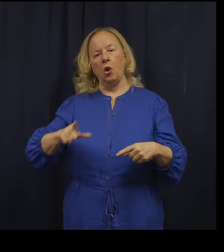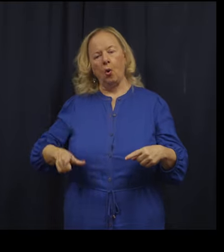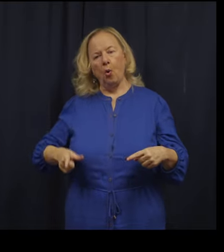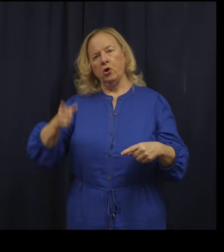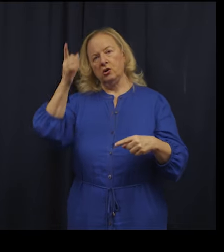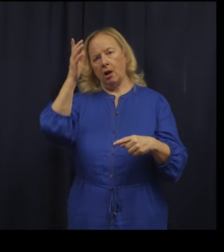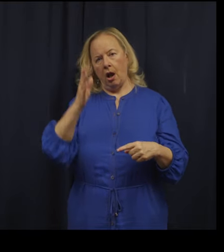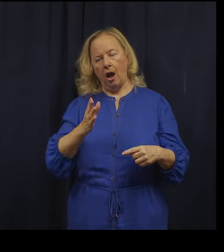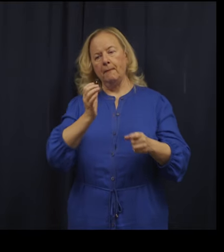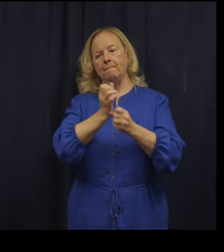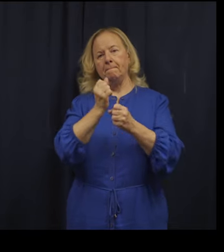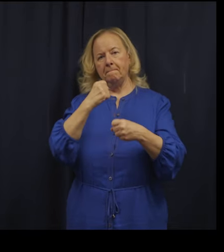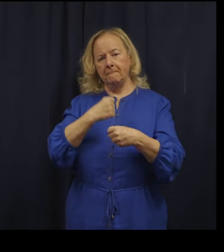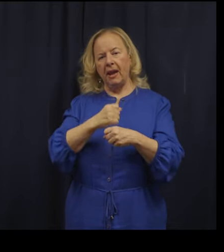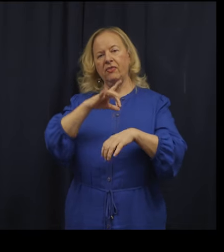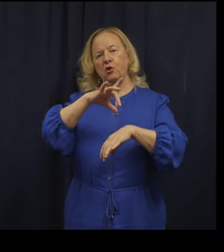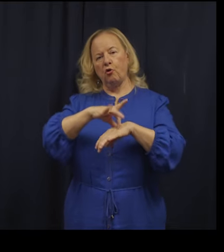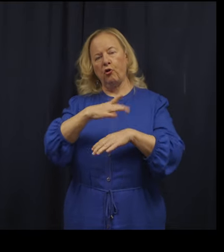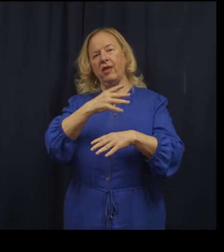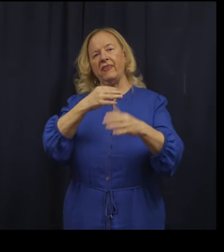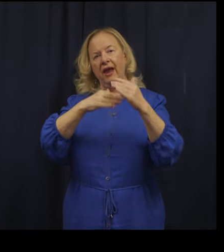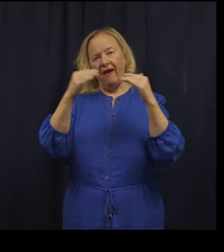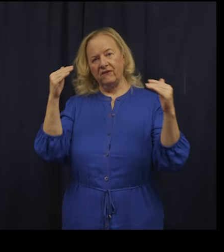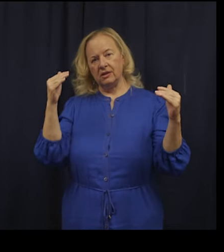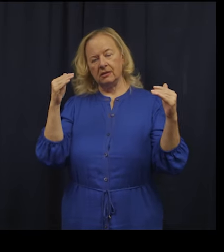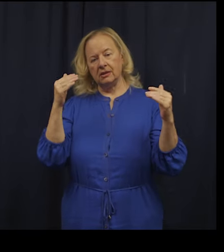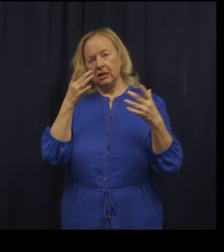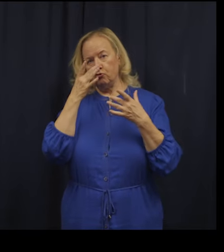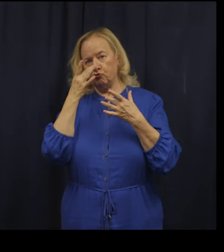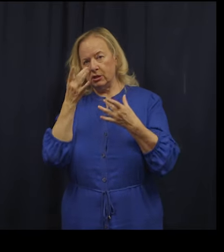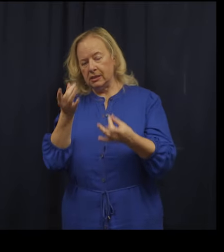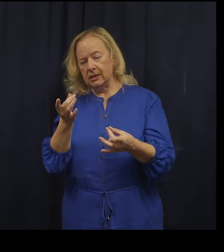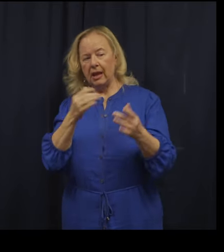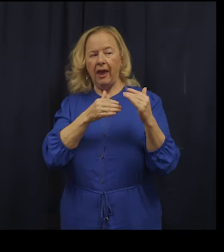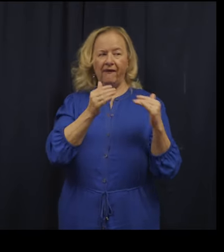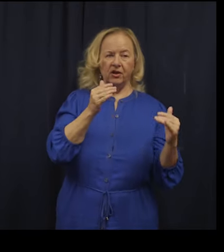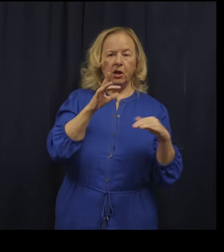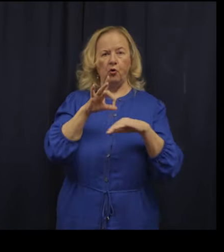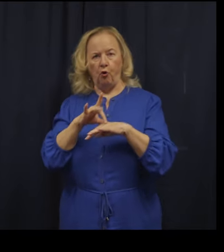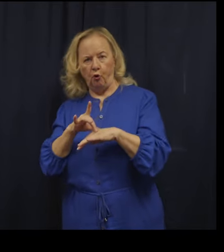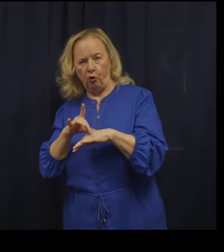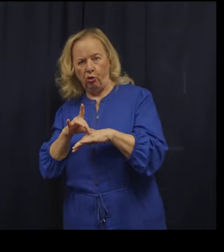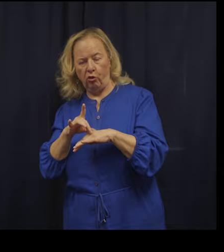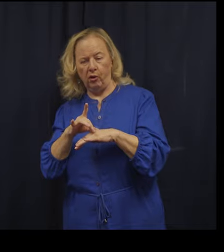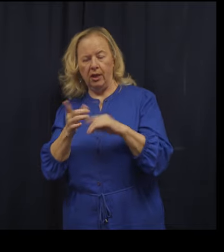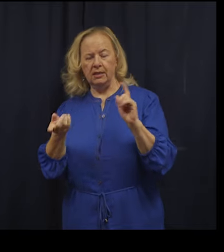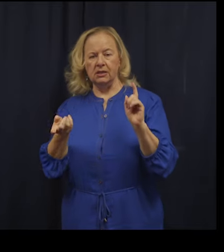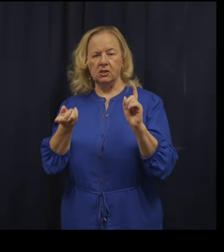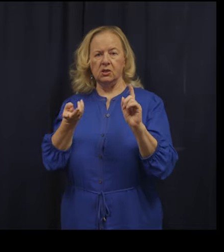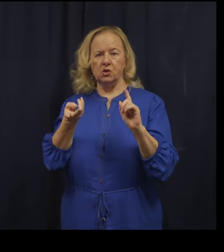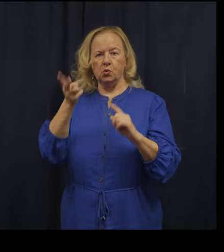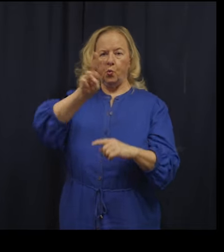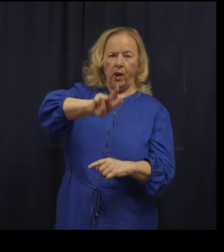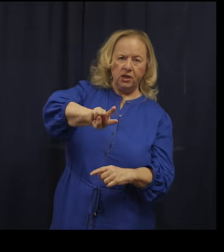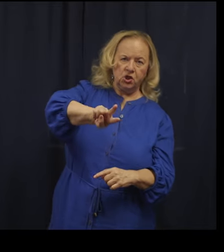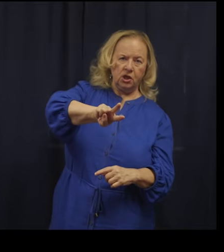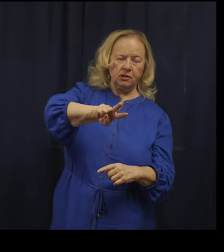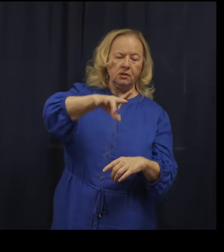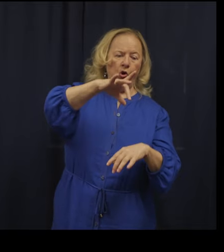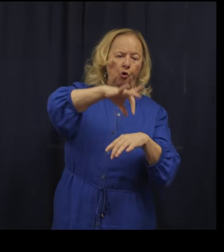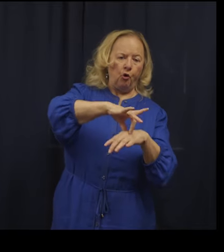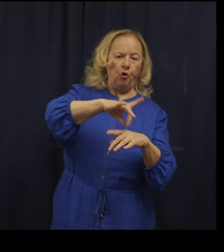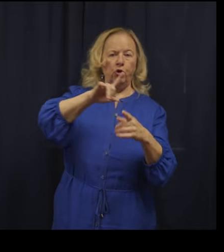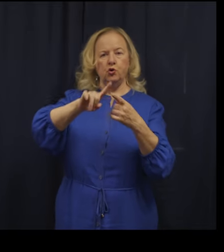Lord God made the earth and the heavens. I think it's interesting. It goes from heaven and earth, and then it switches from earth